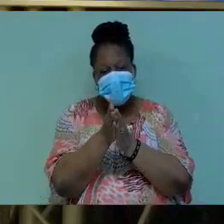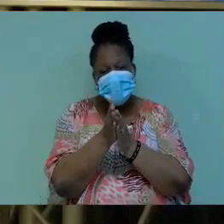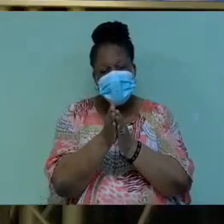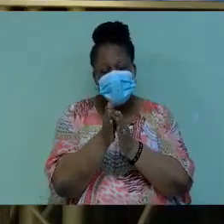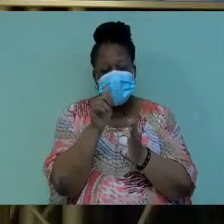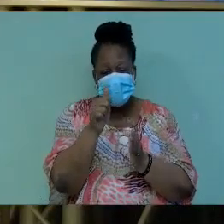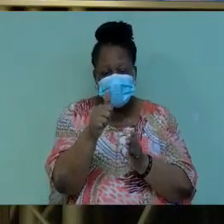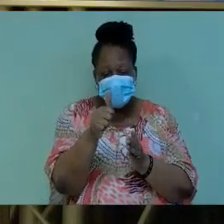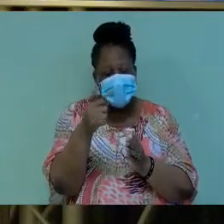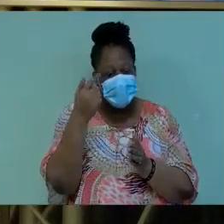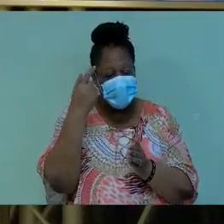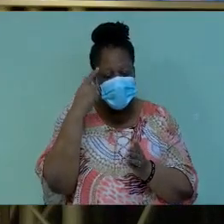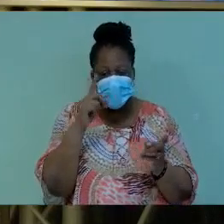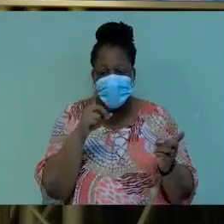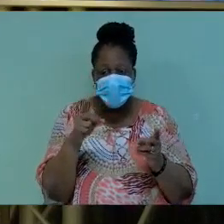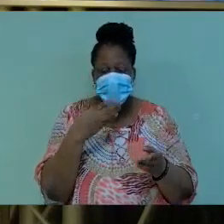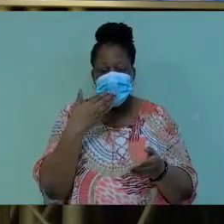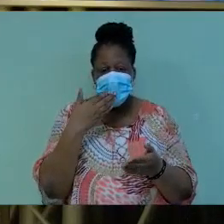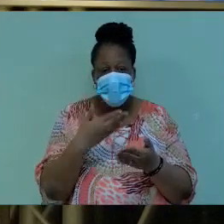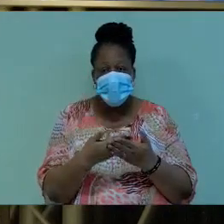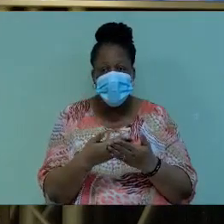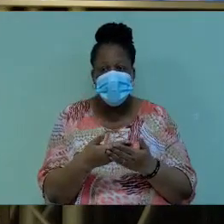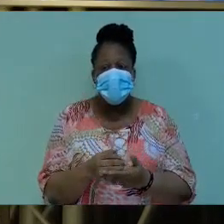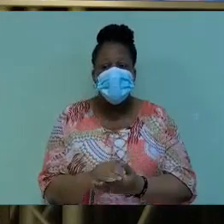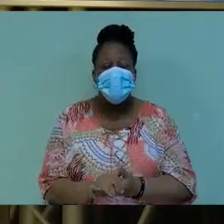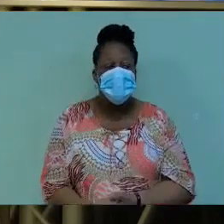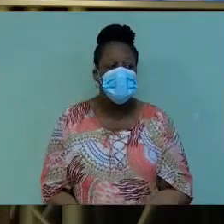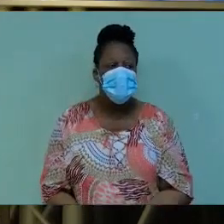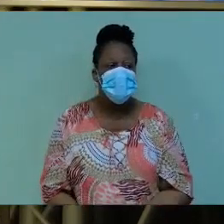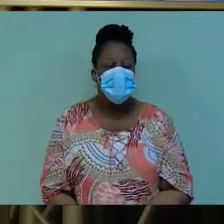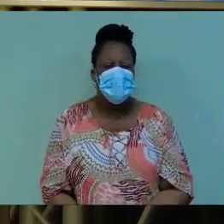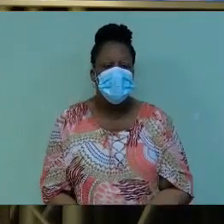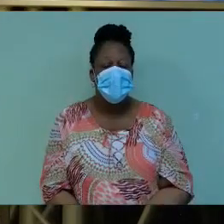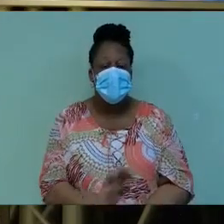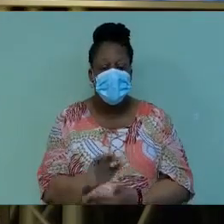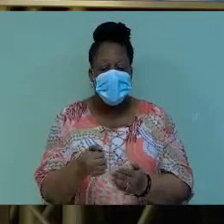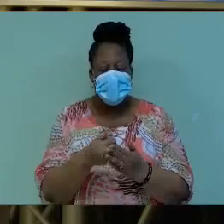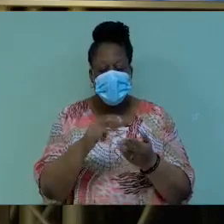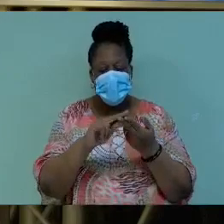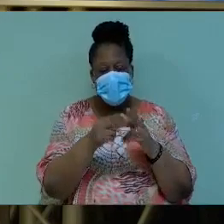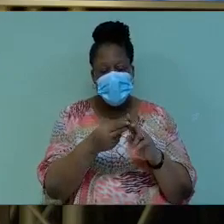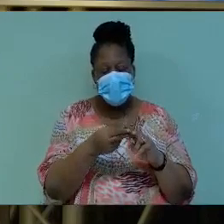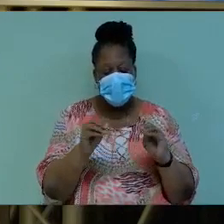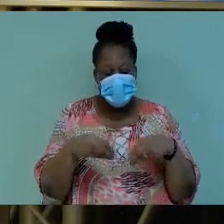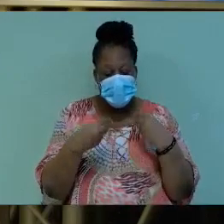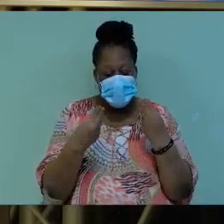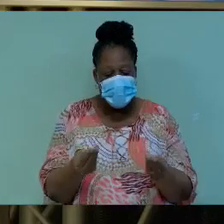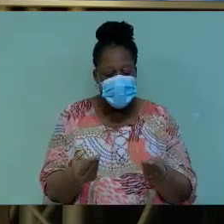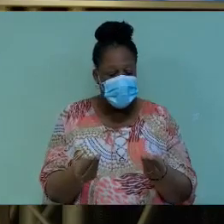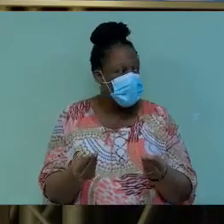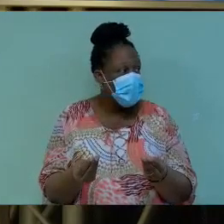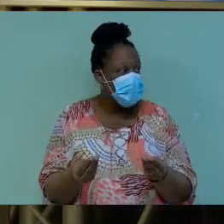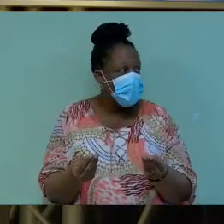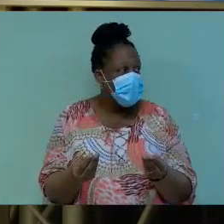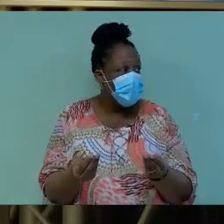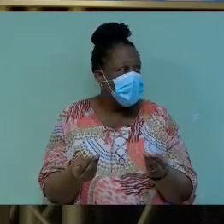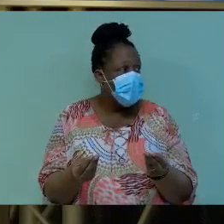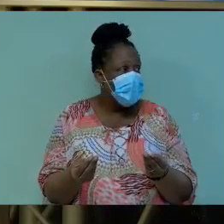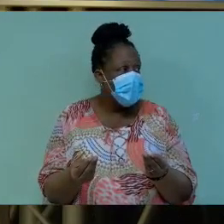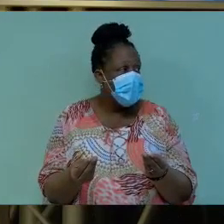well yourself. And according to the statistics that have been provided to me, and I want to commend